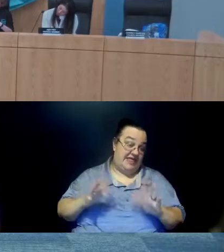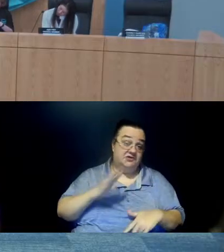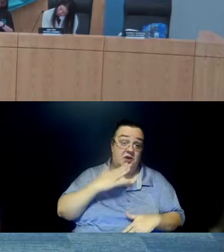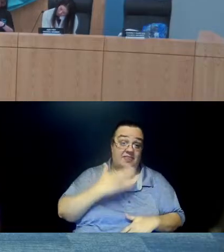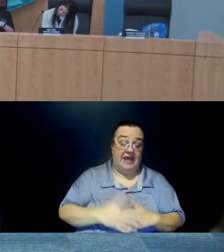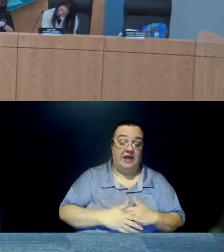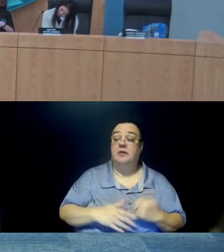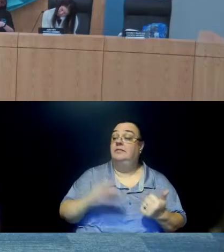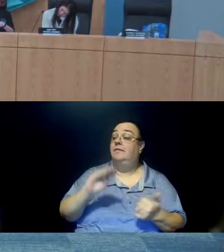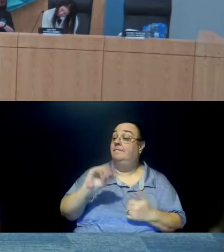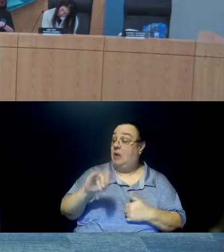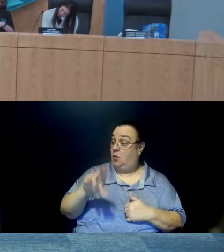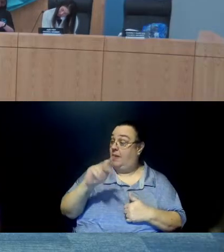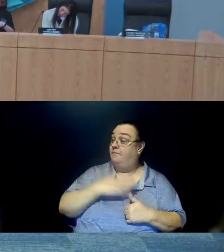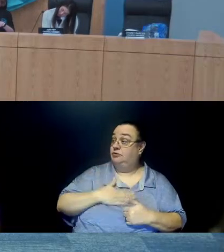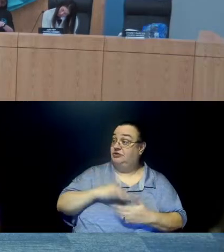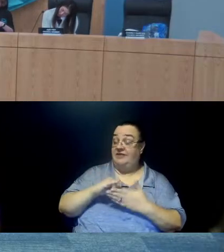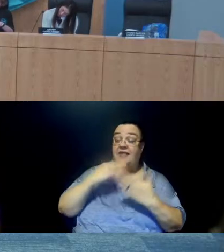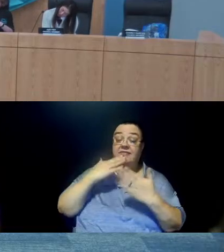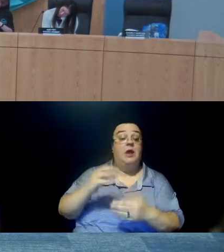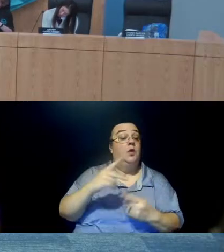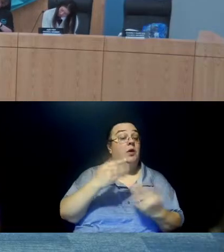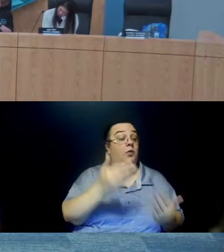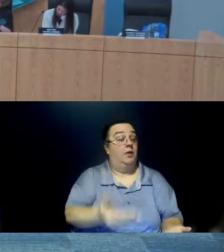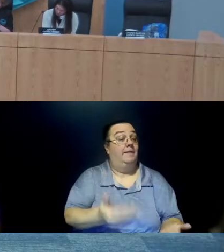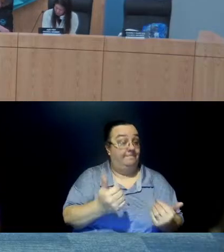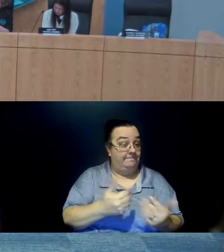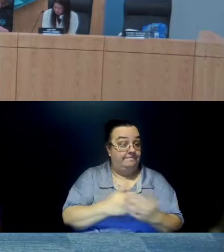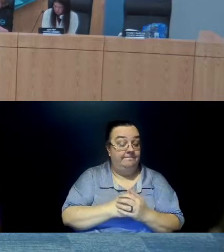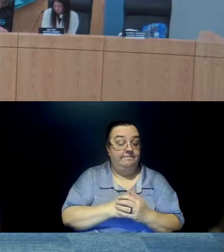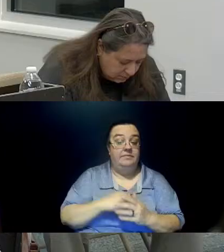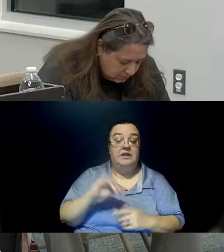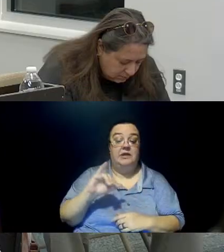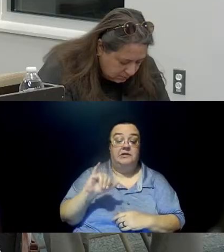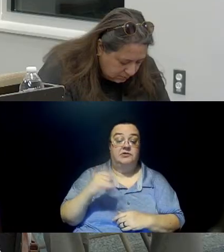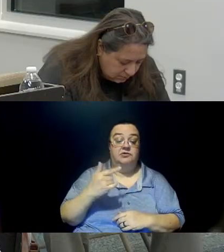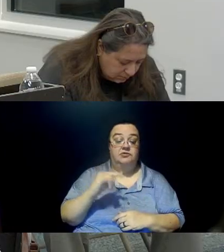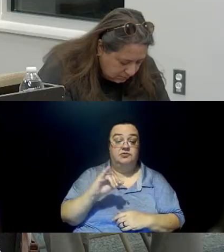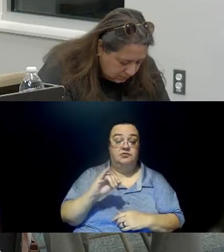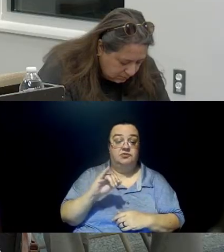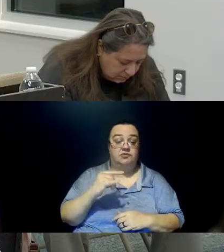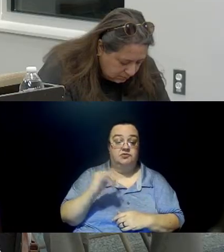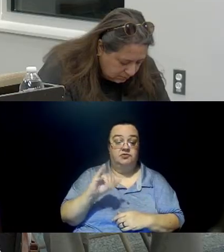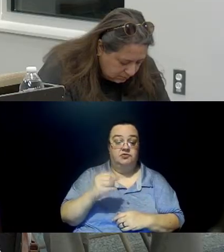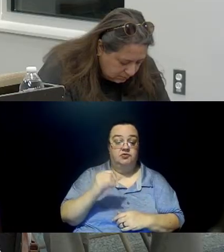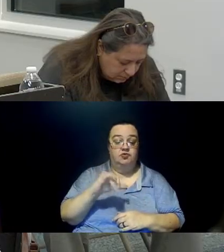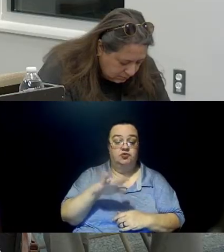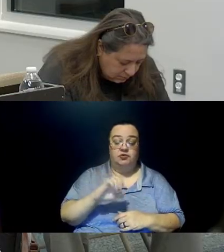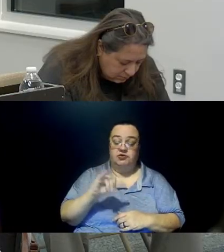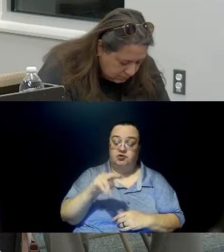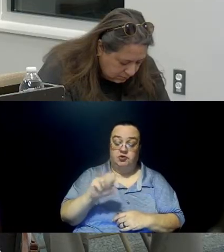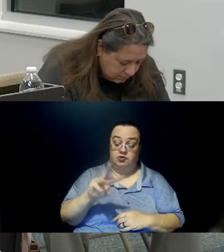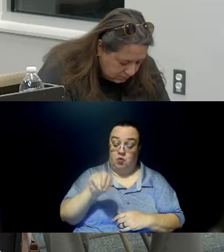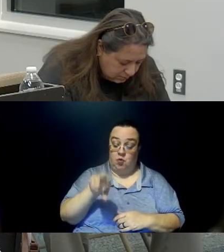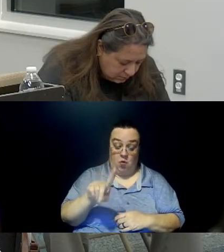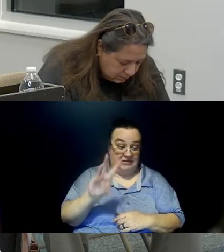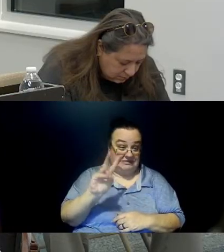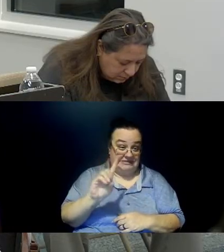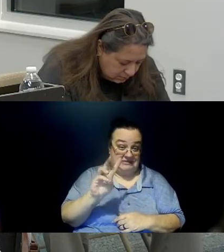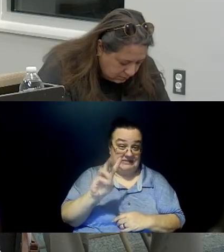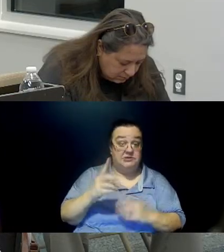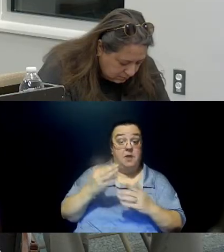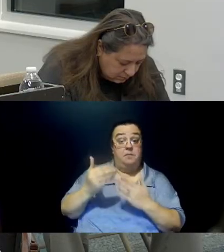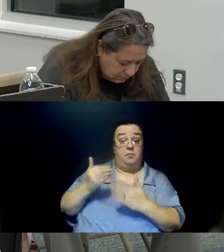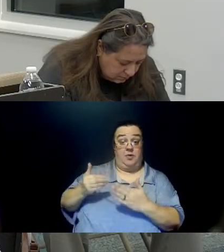appreciate that. Thank you. Go ahead. Joyce Jones, Ward 6. what the previous two residents said.